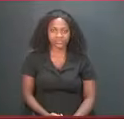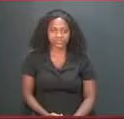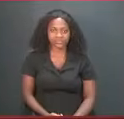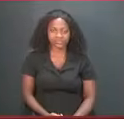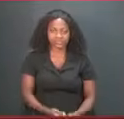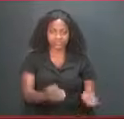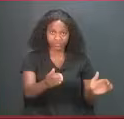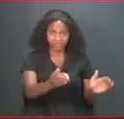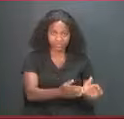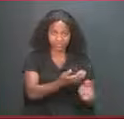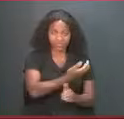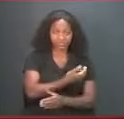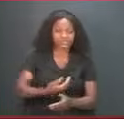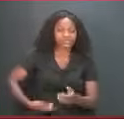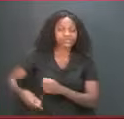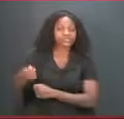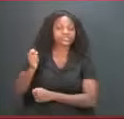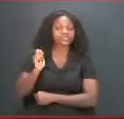minority chief whip.